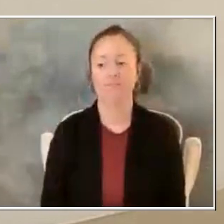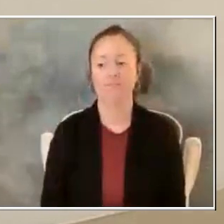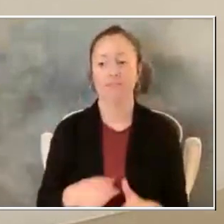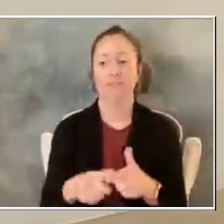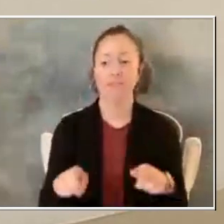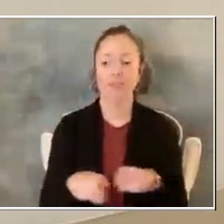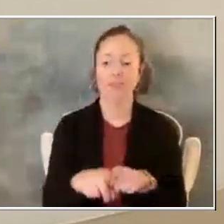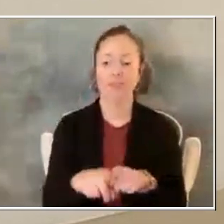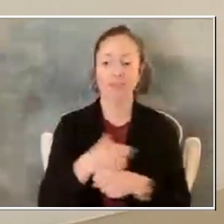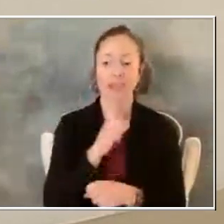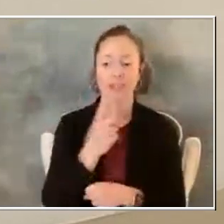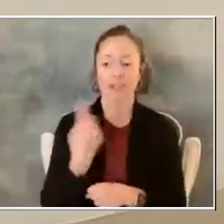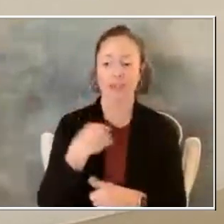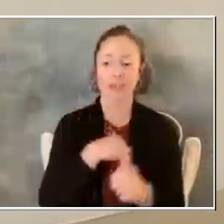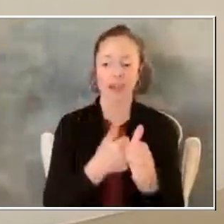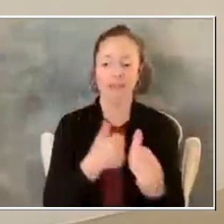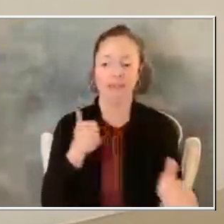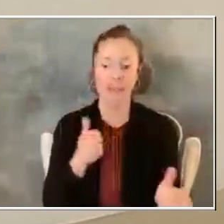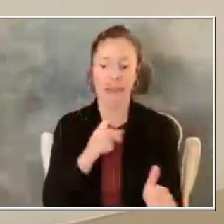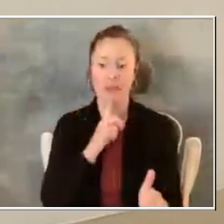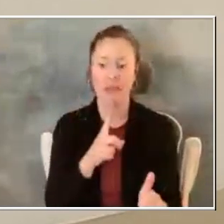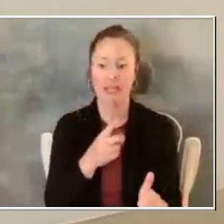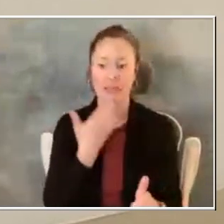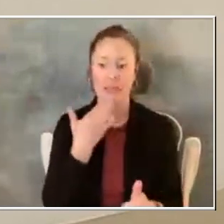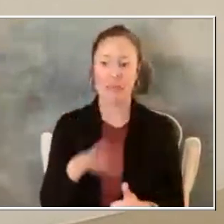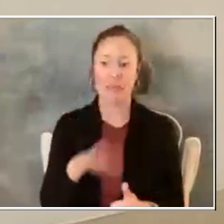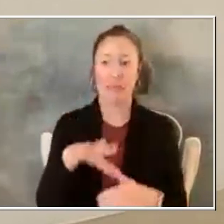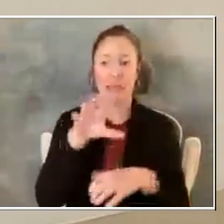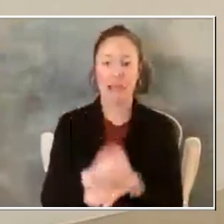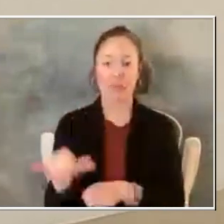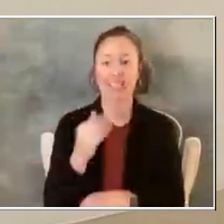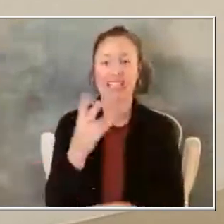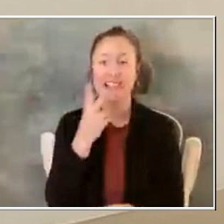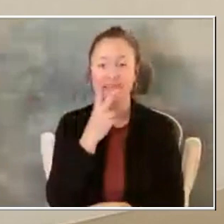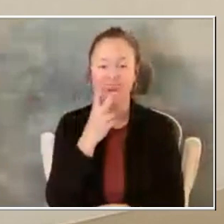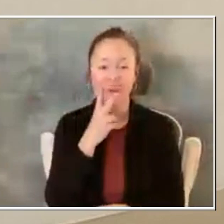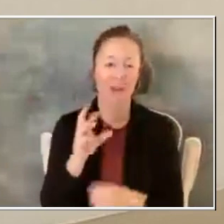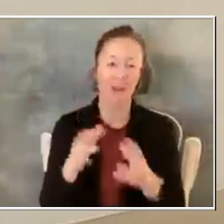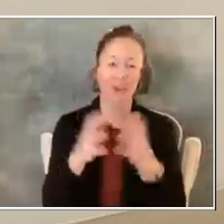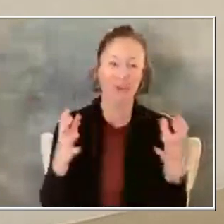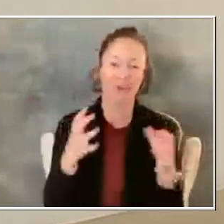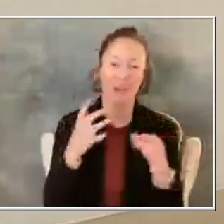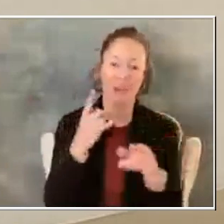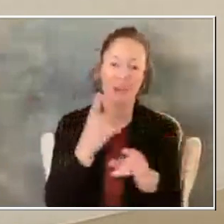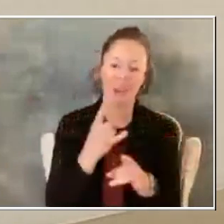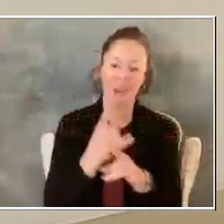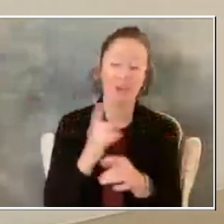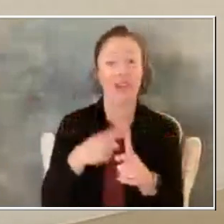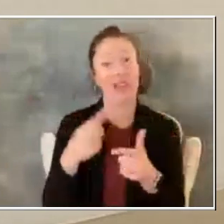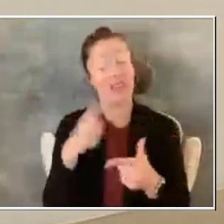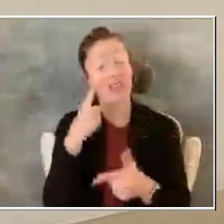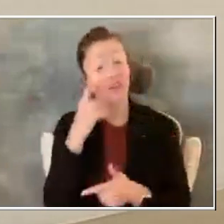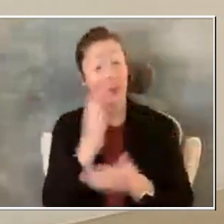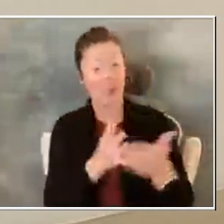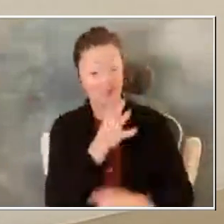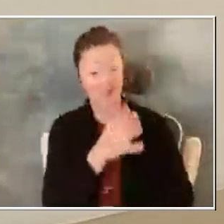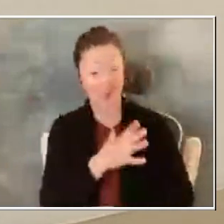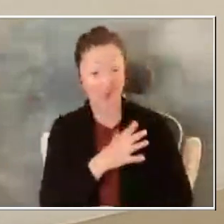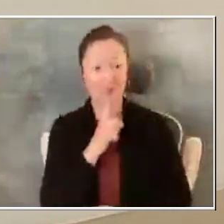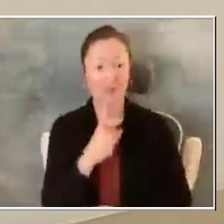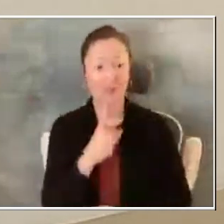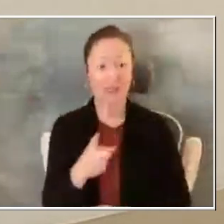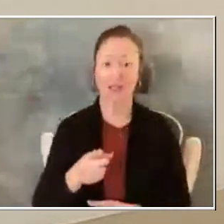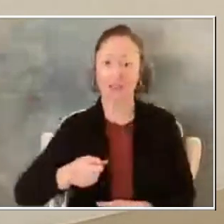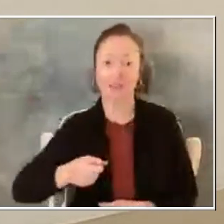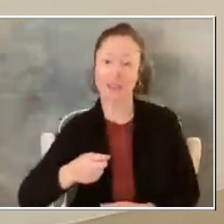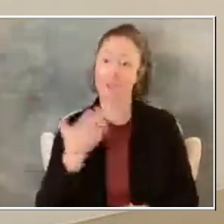making sure we're avoiding some of those not so good habits like smoking or excess alcohol intake. And then for some women, there is an indication